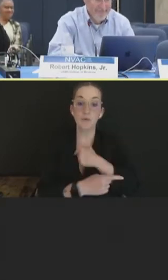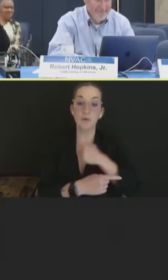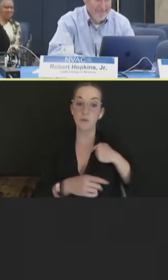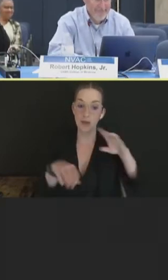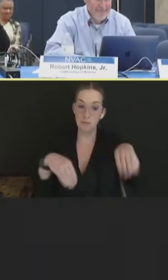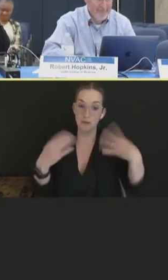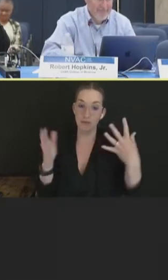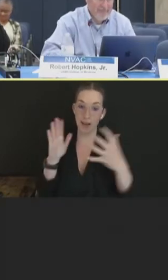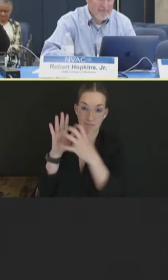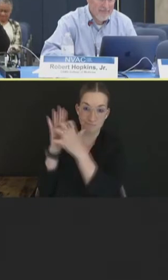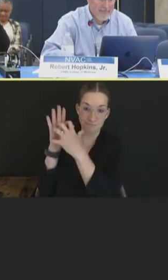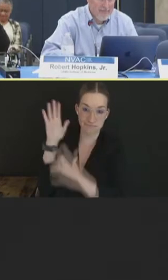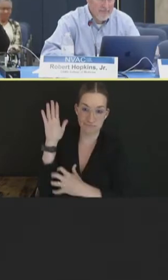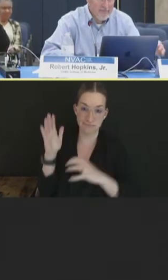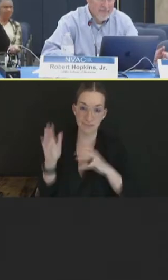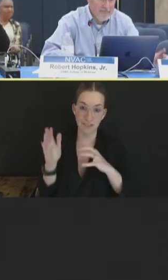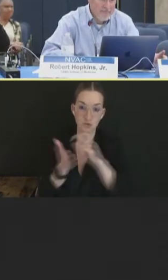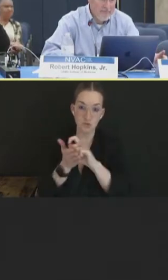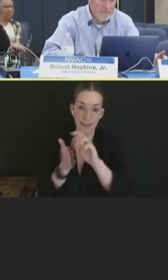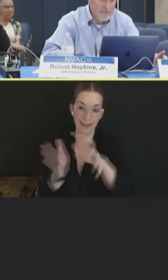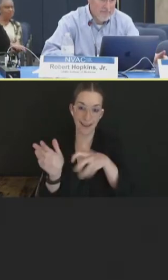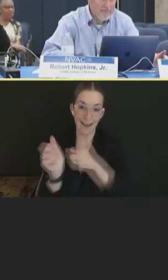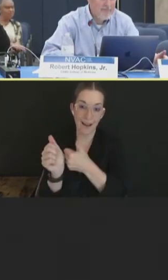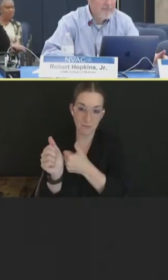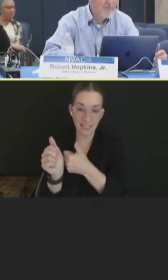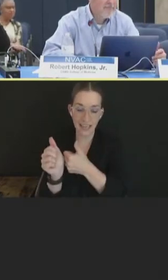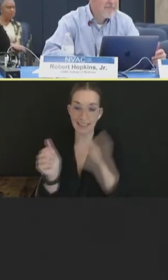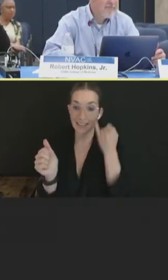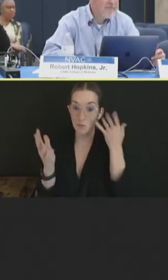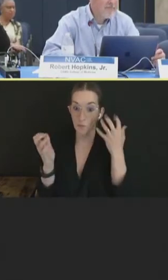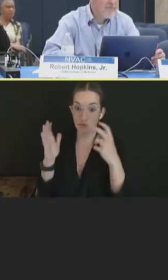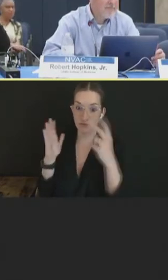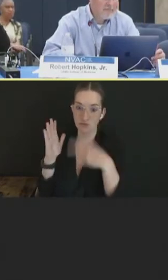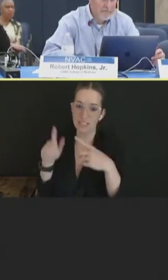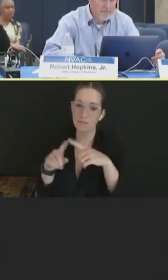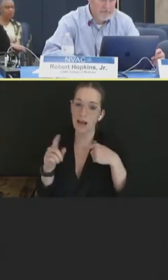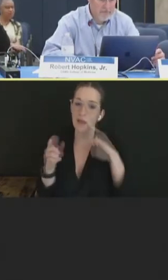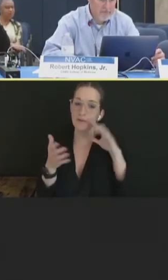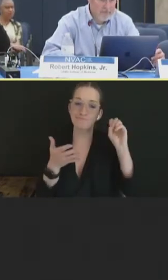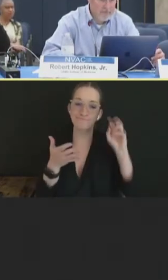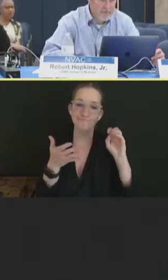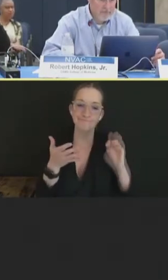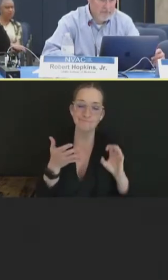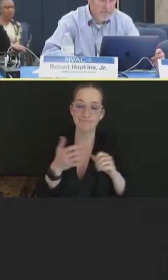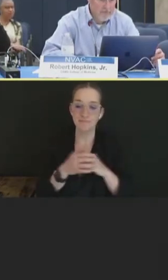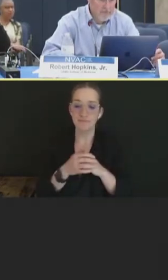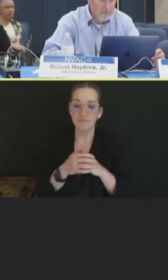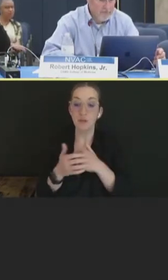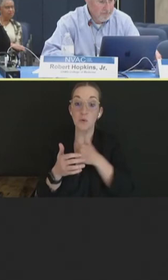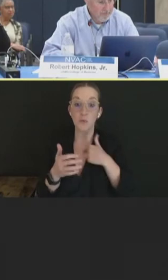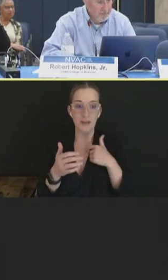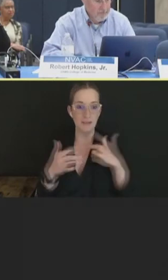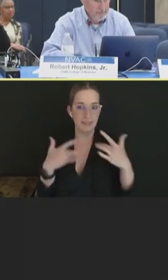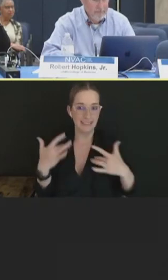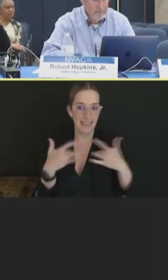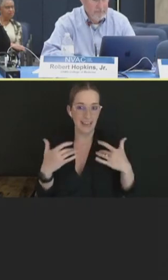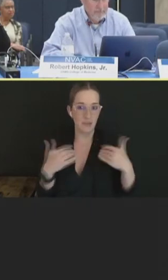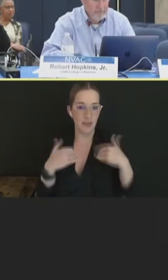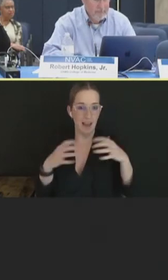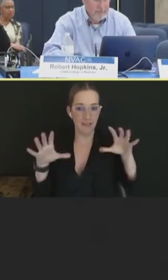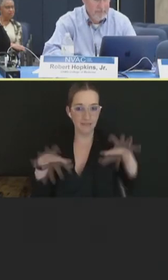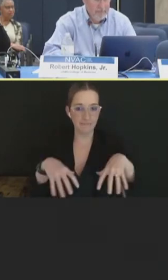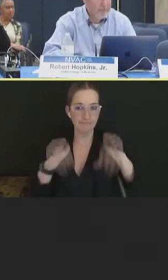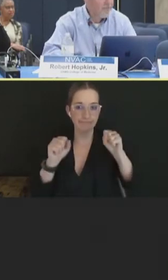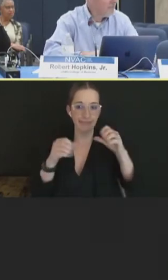just highlight a few things. We're really happy to be having our Leadership in Action conference that we haven't